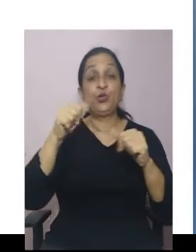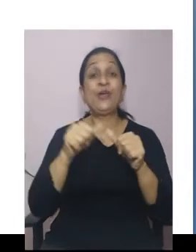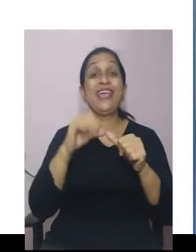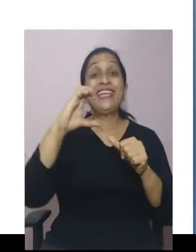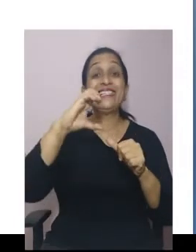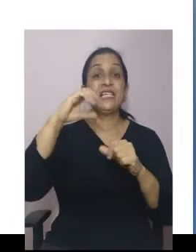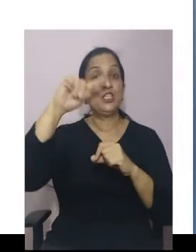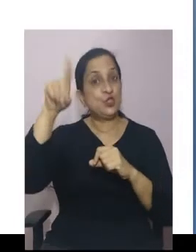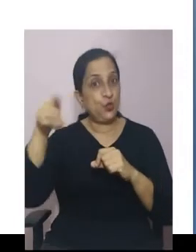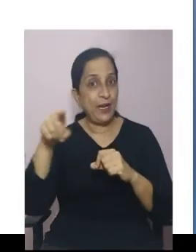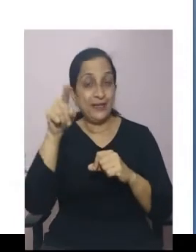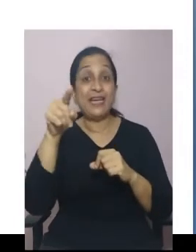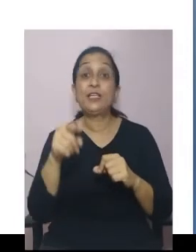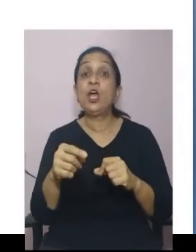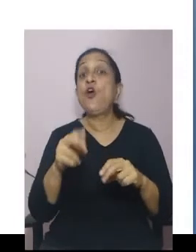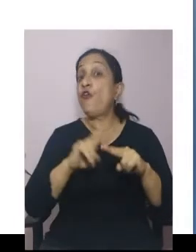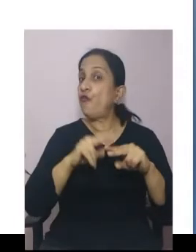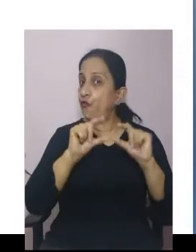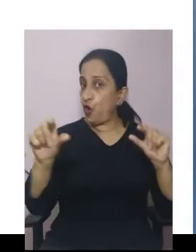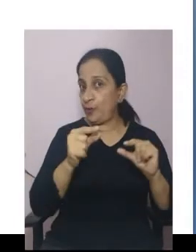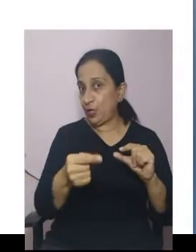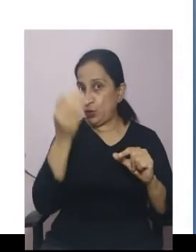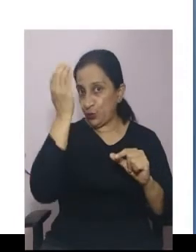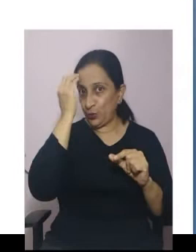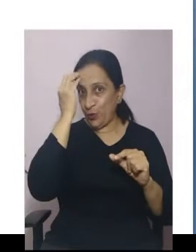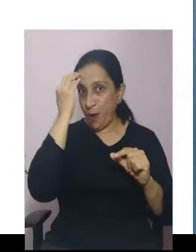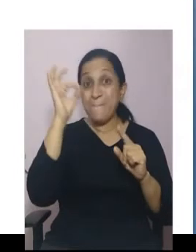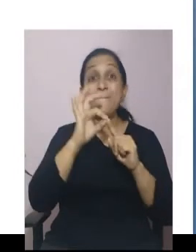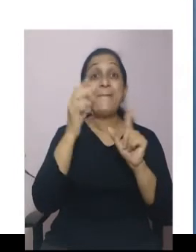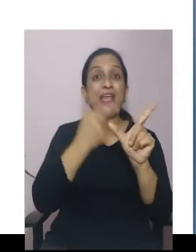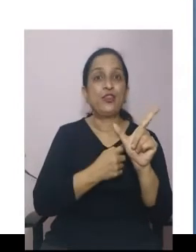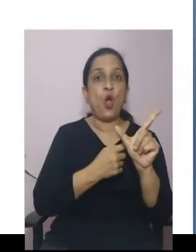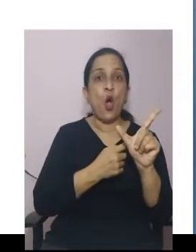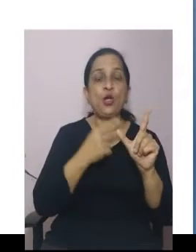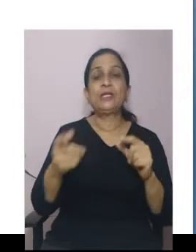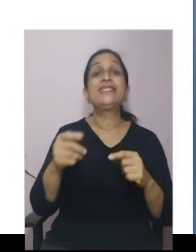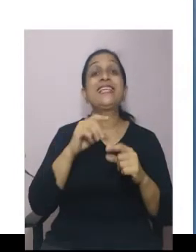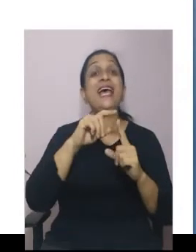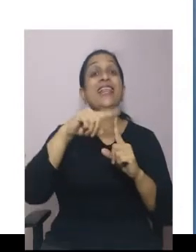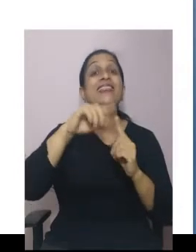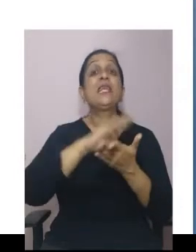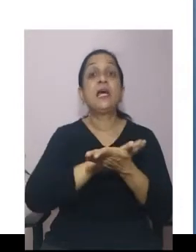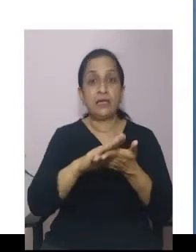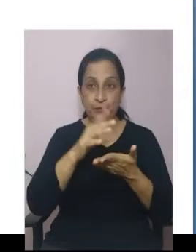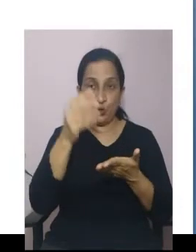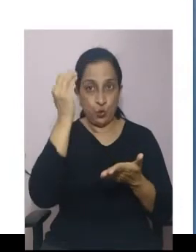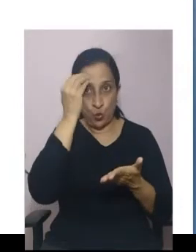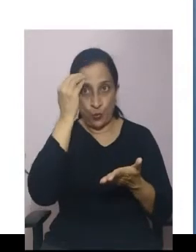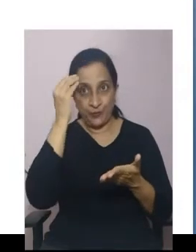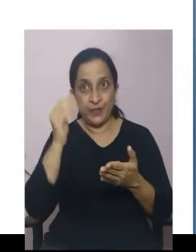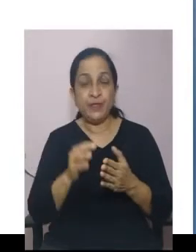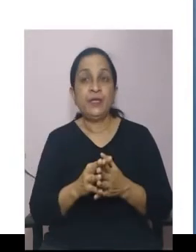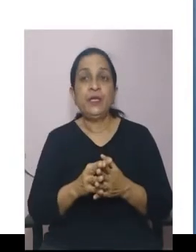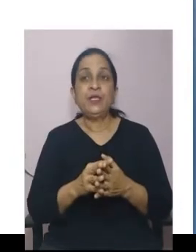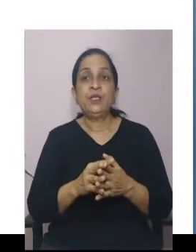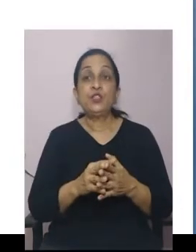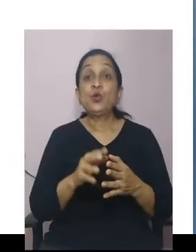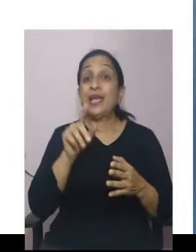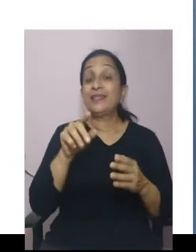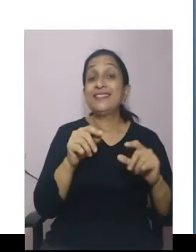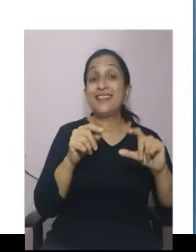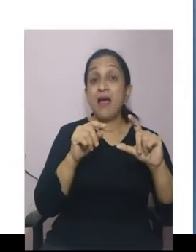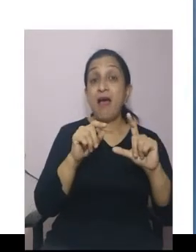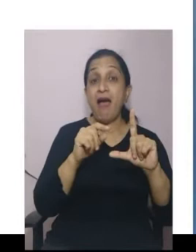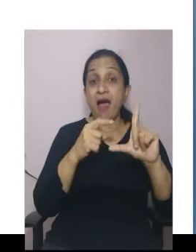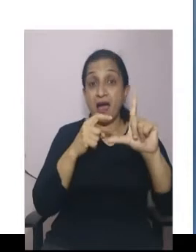plus BC squared is equal to AC squared. Okay, by virtue of being right